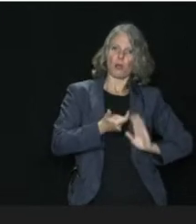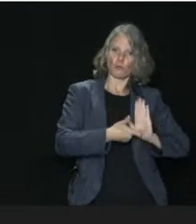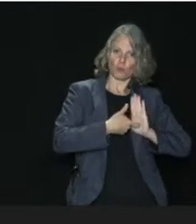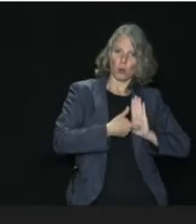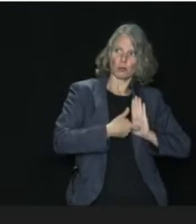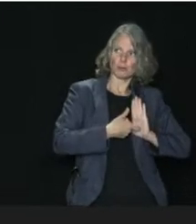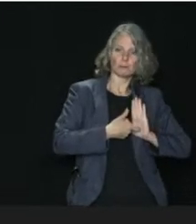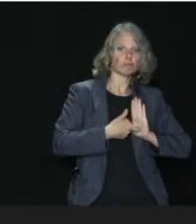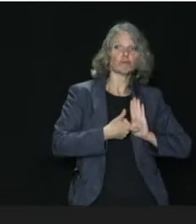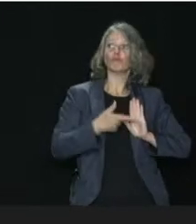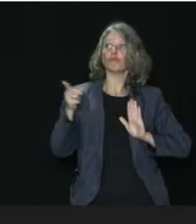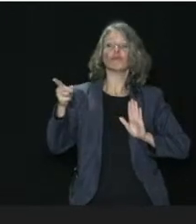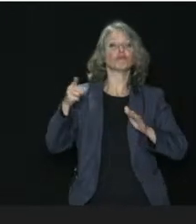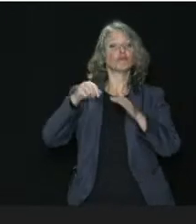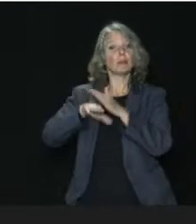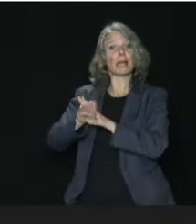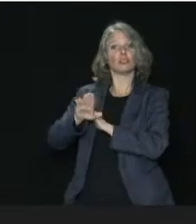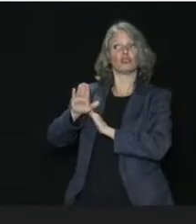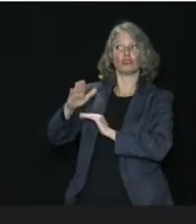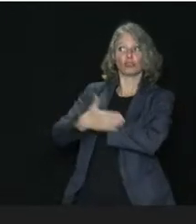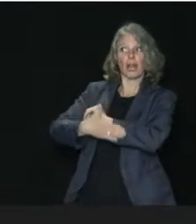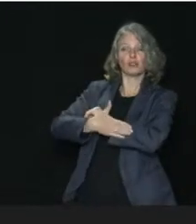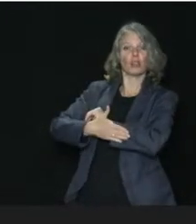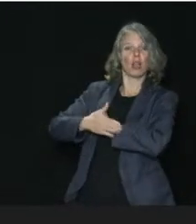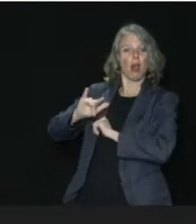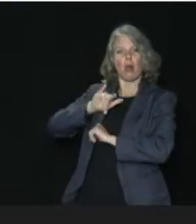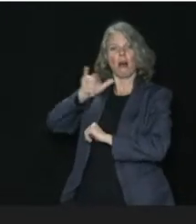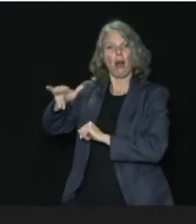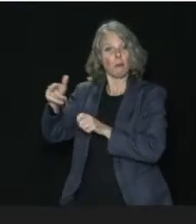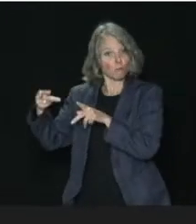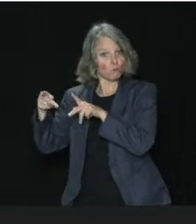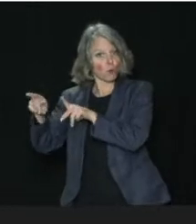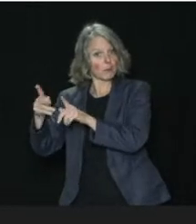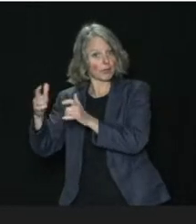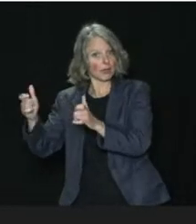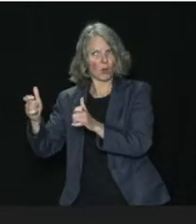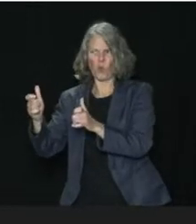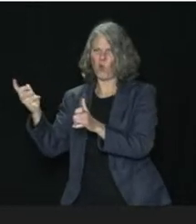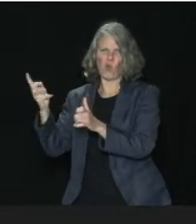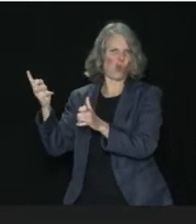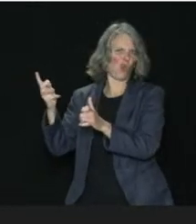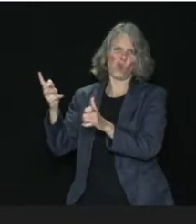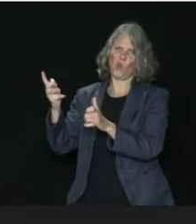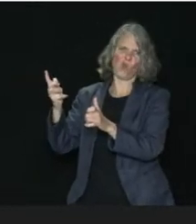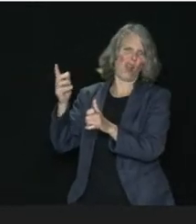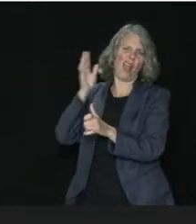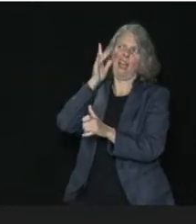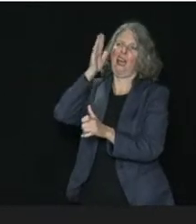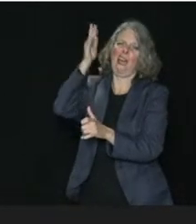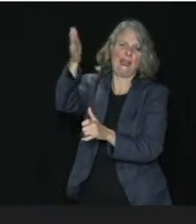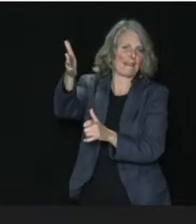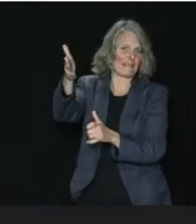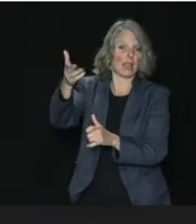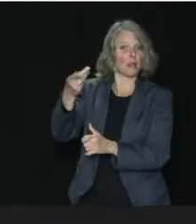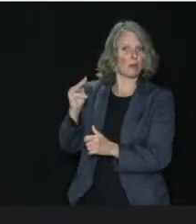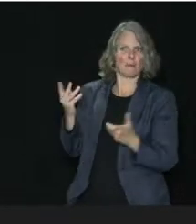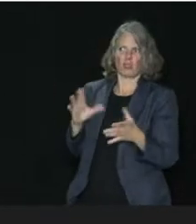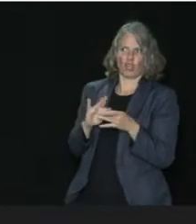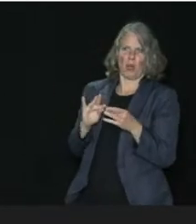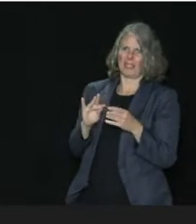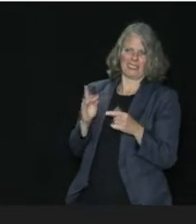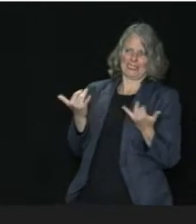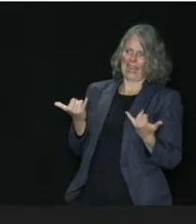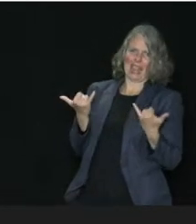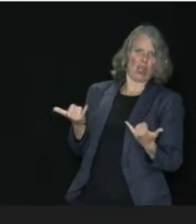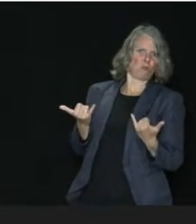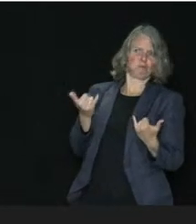travel to another country and get into foreign country, other countries, we're very far from that reality, as the Prime Minister has already said, and I agree